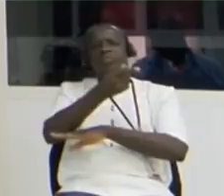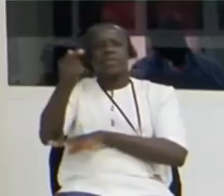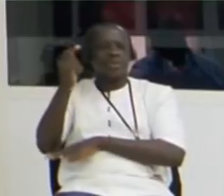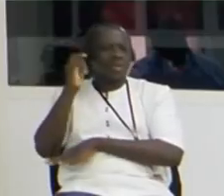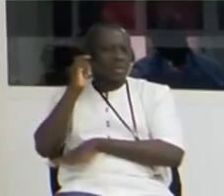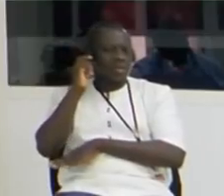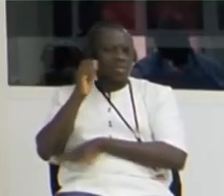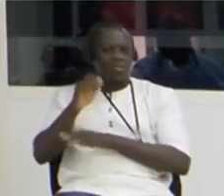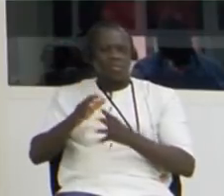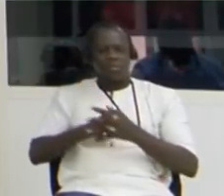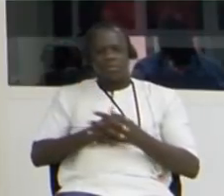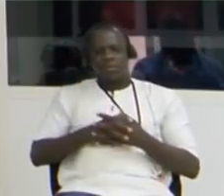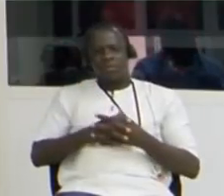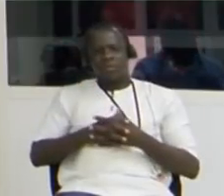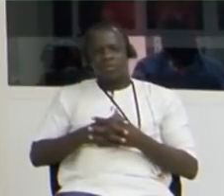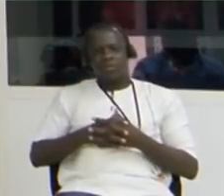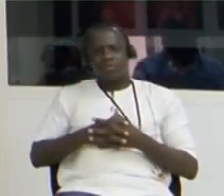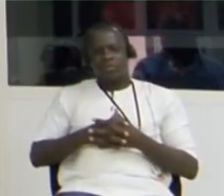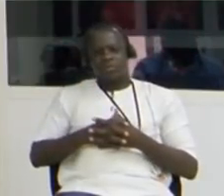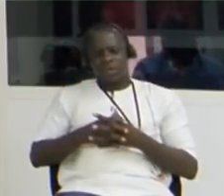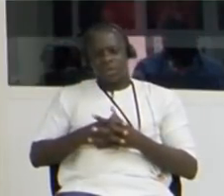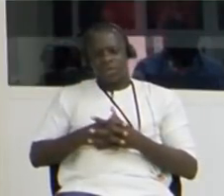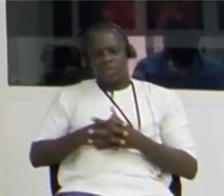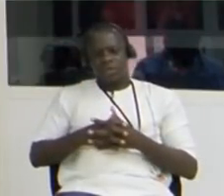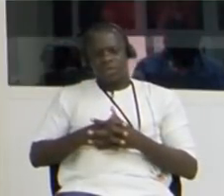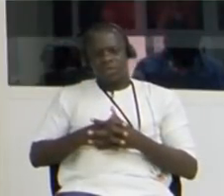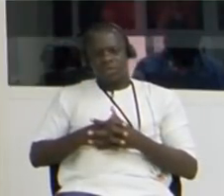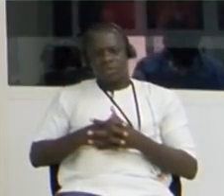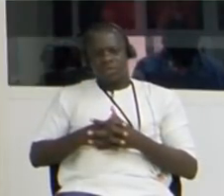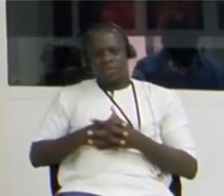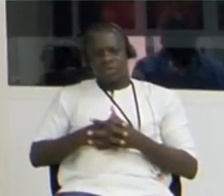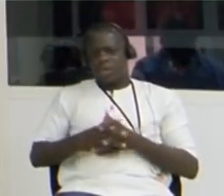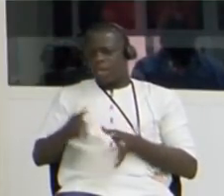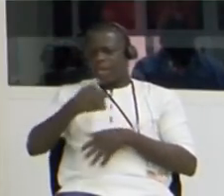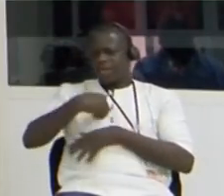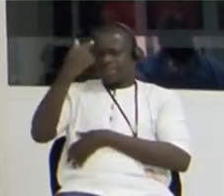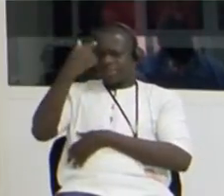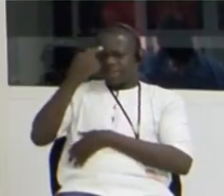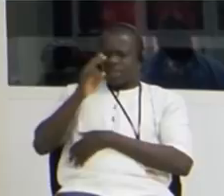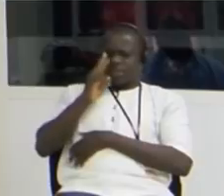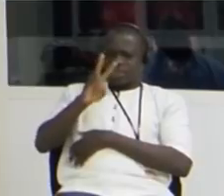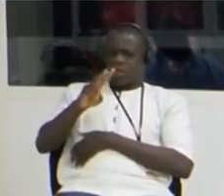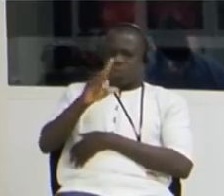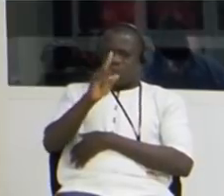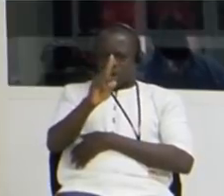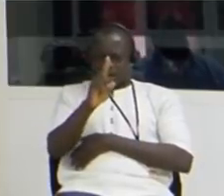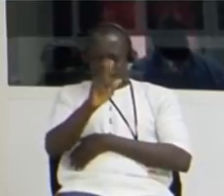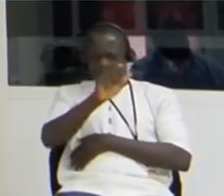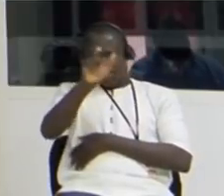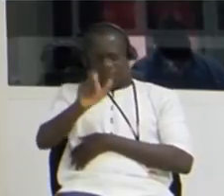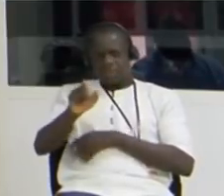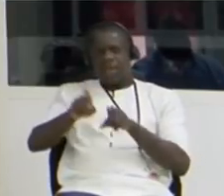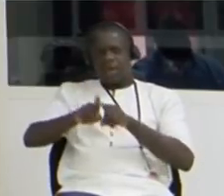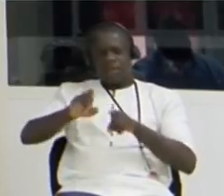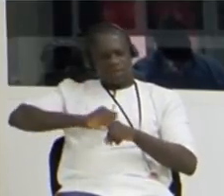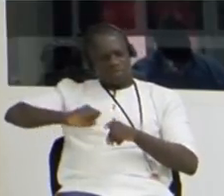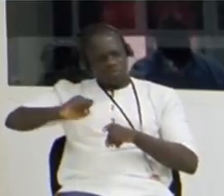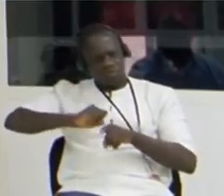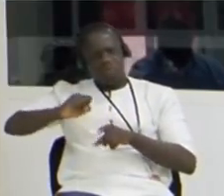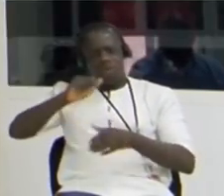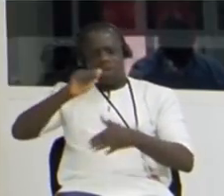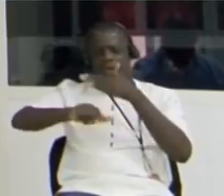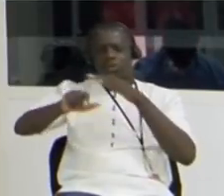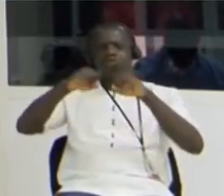I saw one active on social media, and I think I saw one who graduated